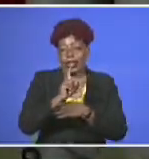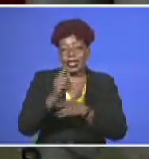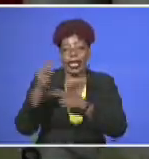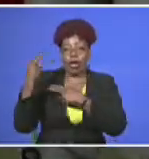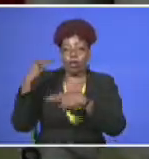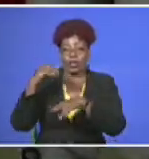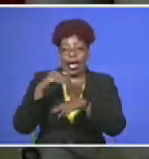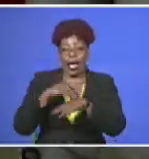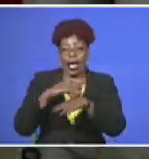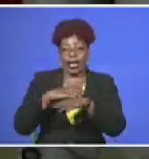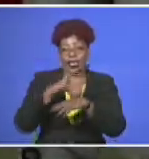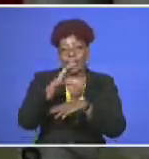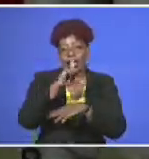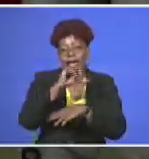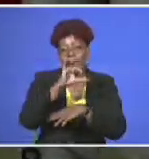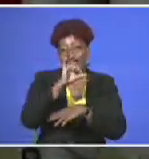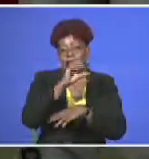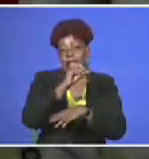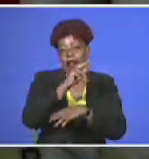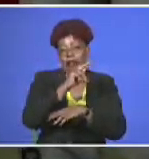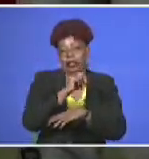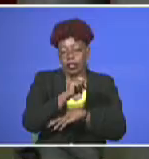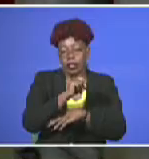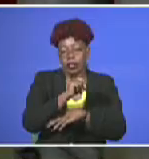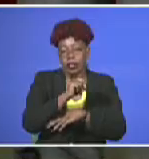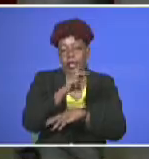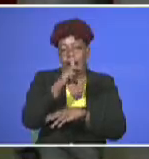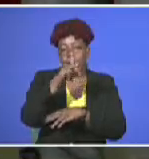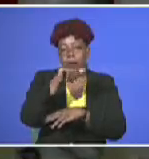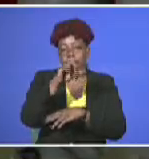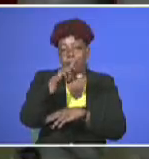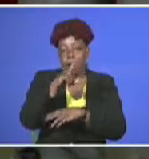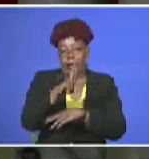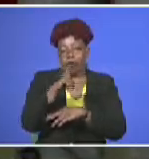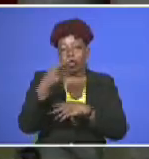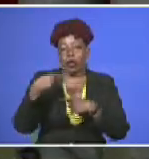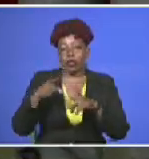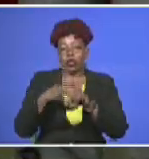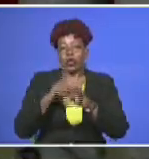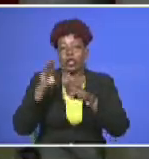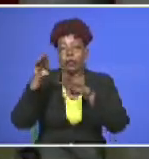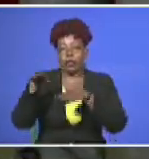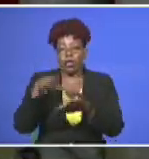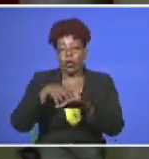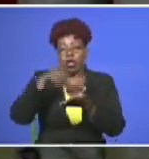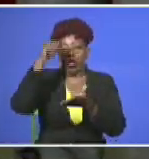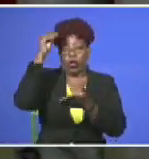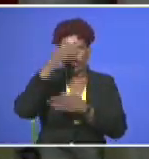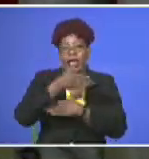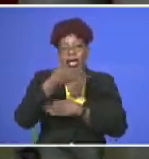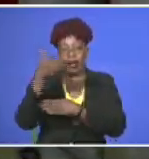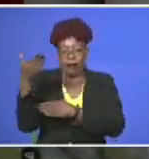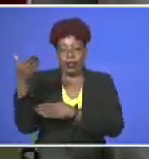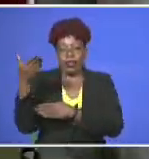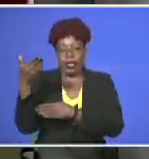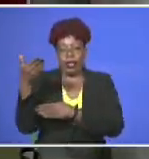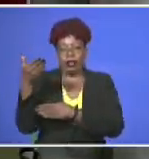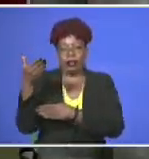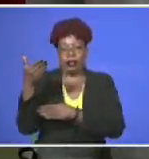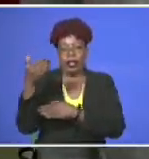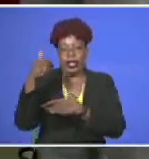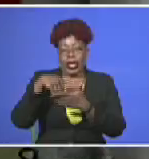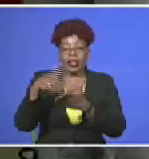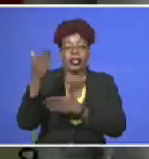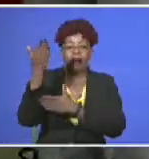out at Clifton Pier. They will go to the beach, and they will be able to learn everything that is available or has been available